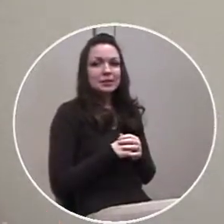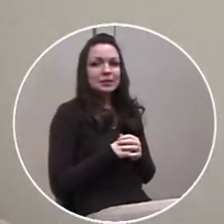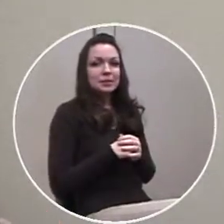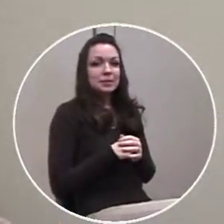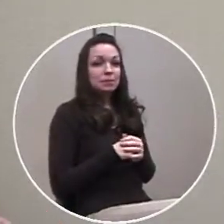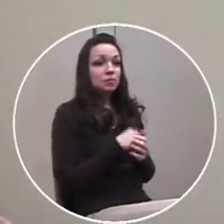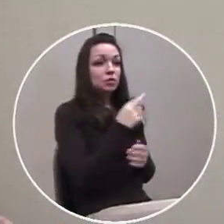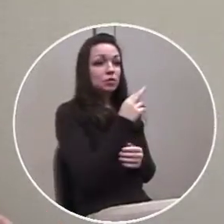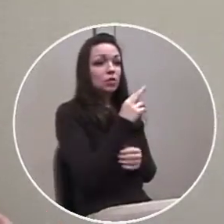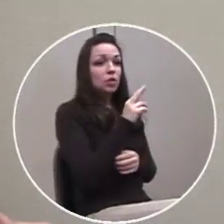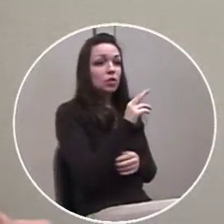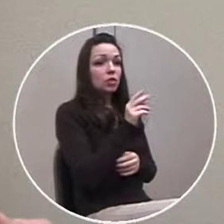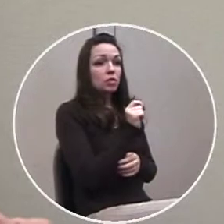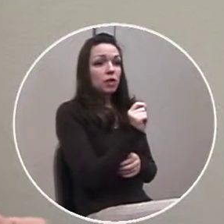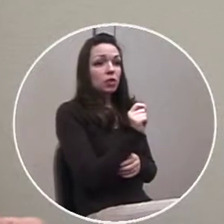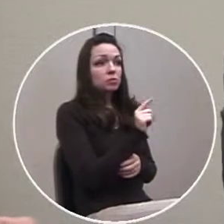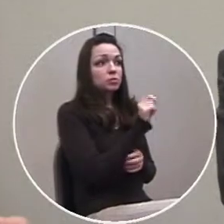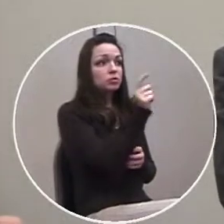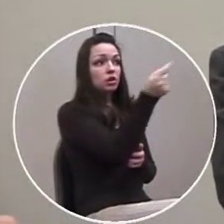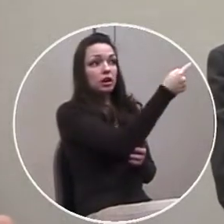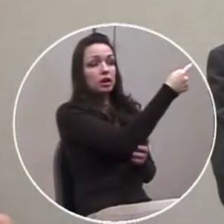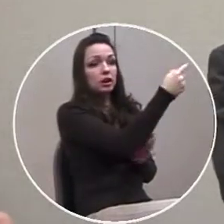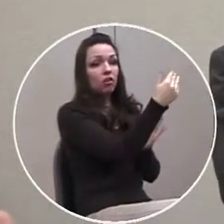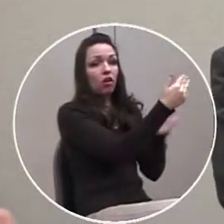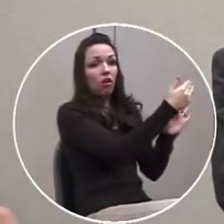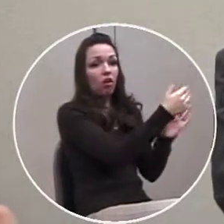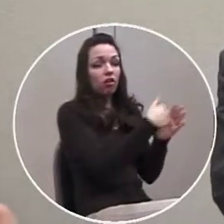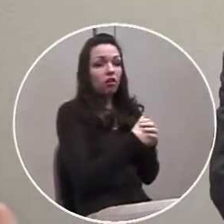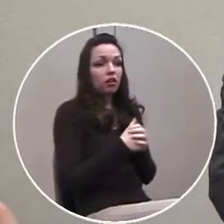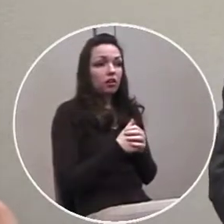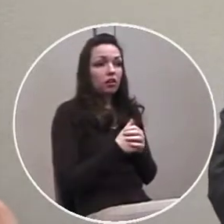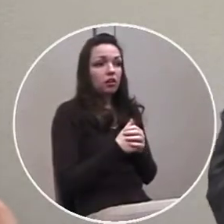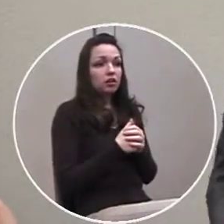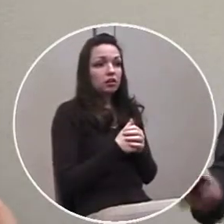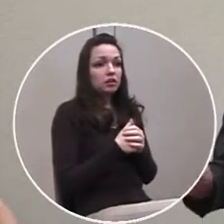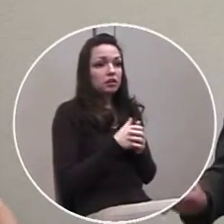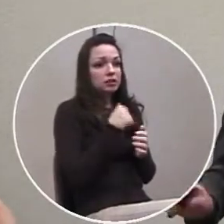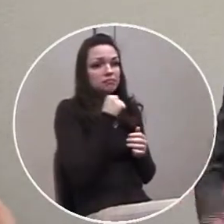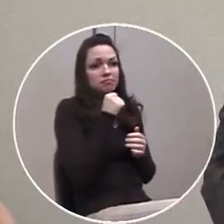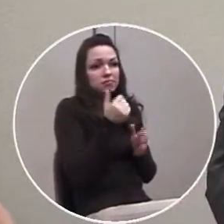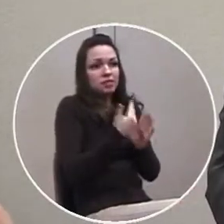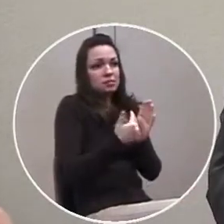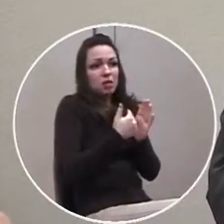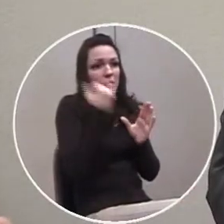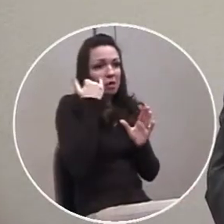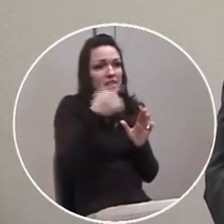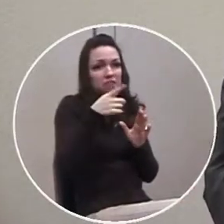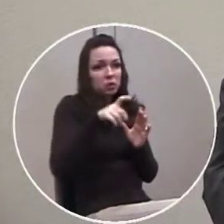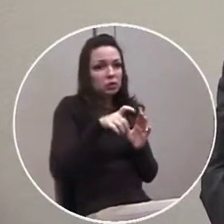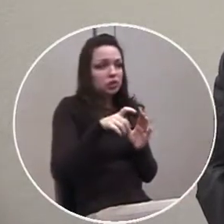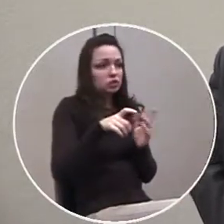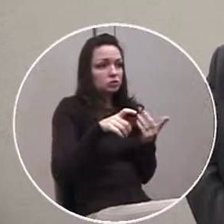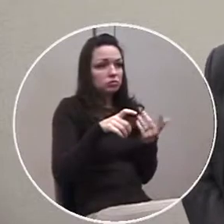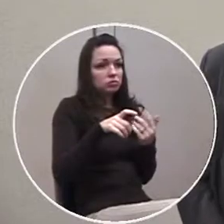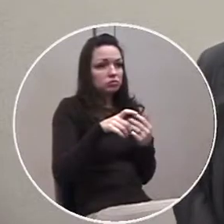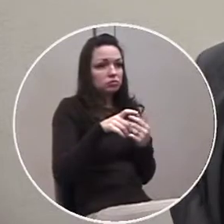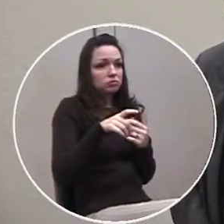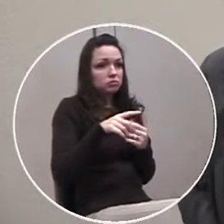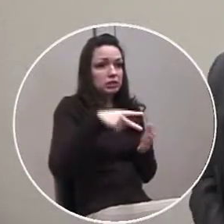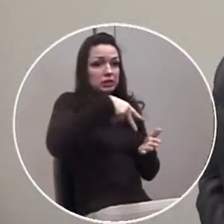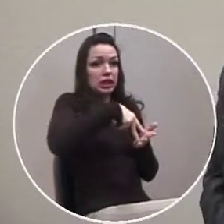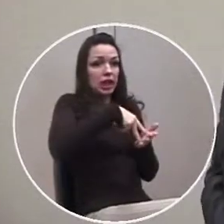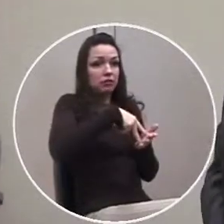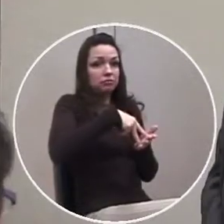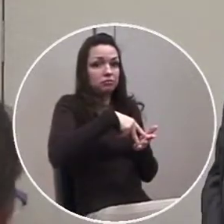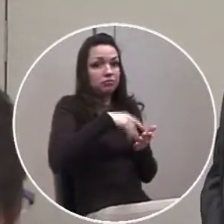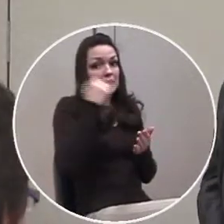in the back. So don't hesitate. I am not bothered at all by if you need to get up and stand,